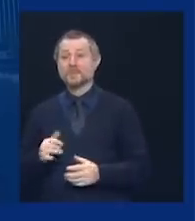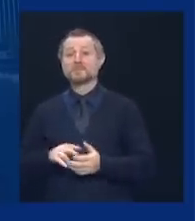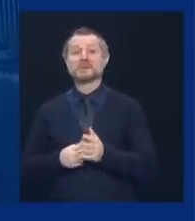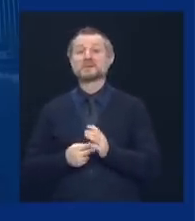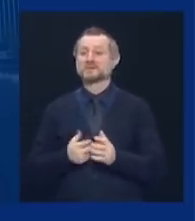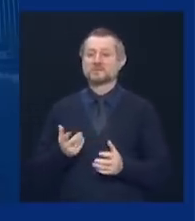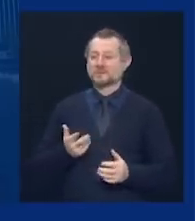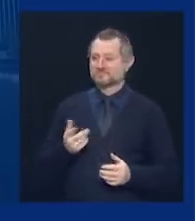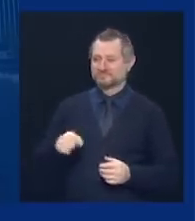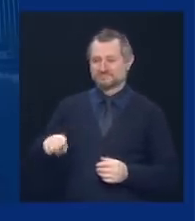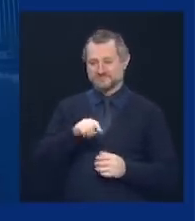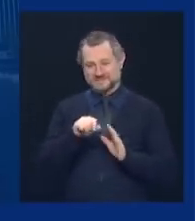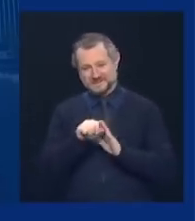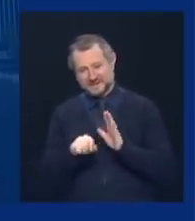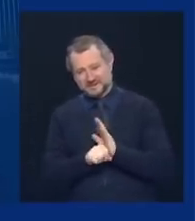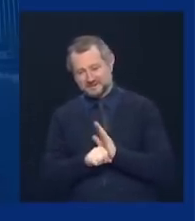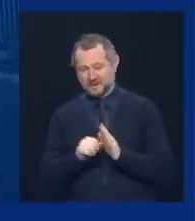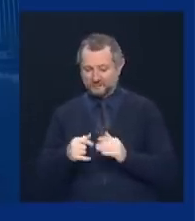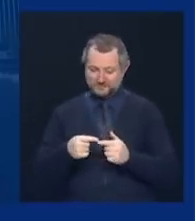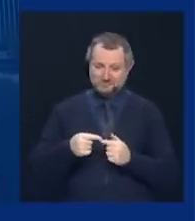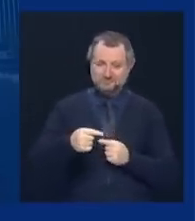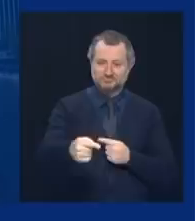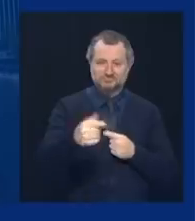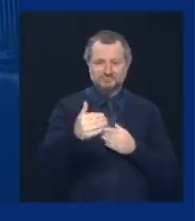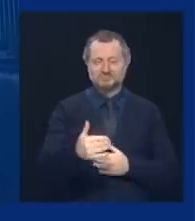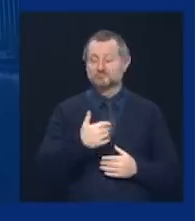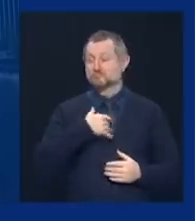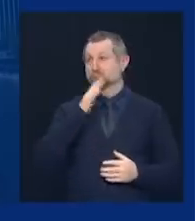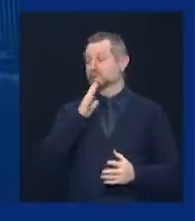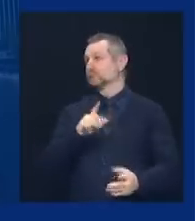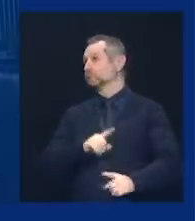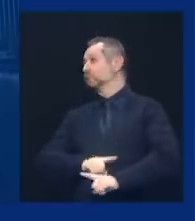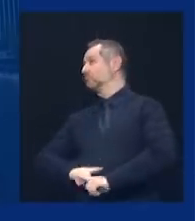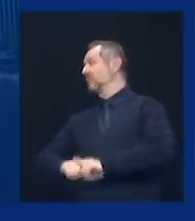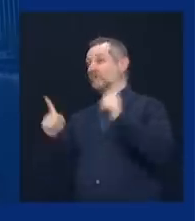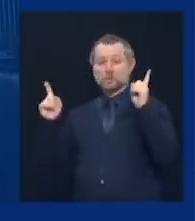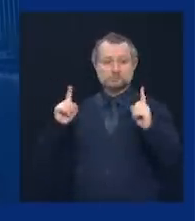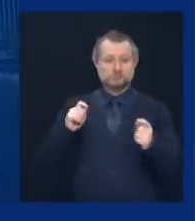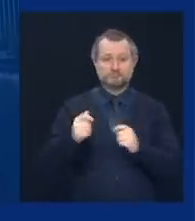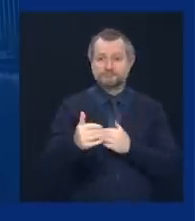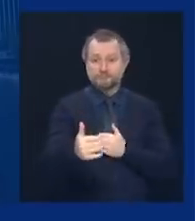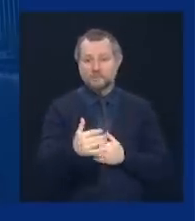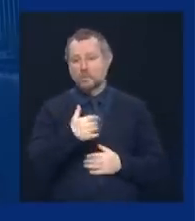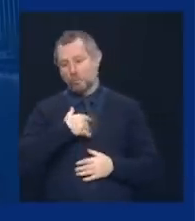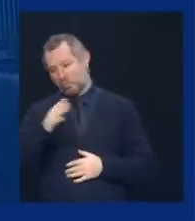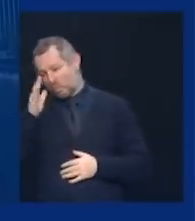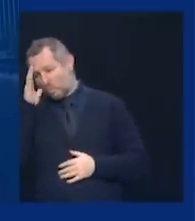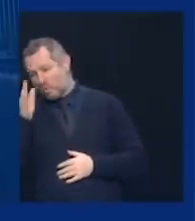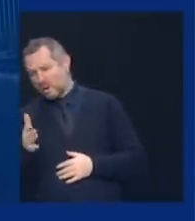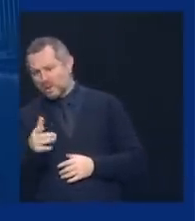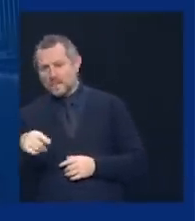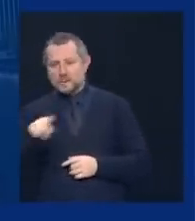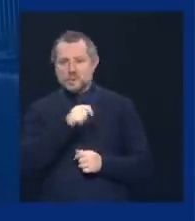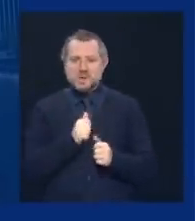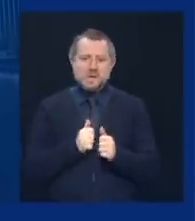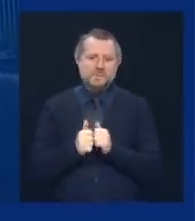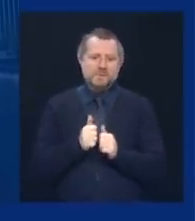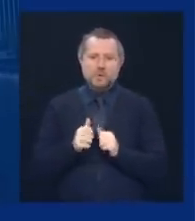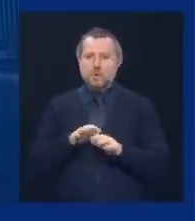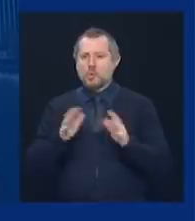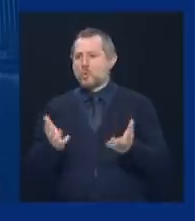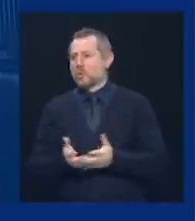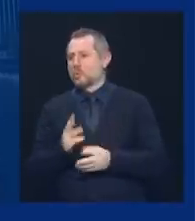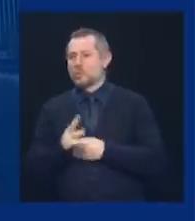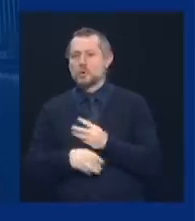history. You're going to see a global competition and a global sorting out where certain states,